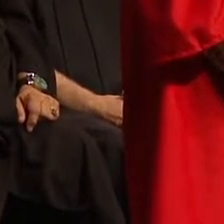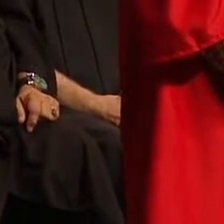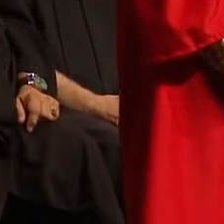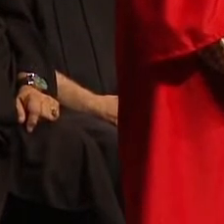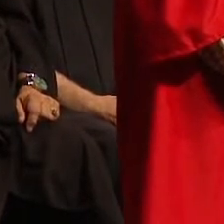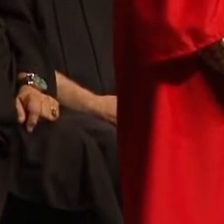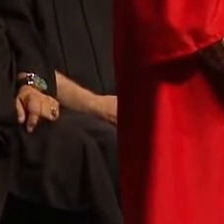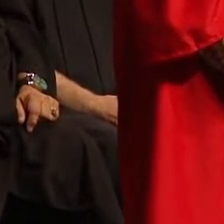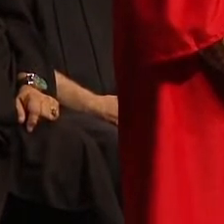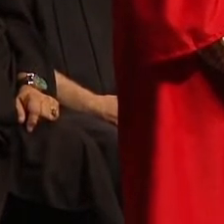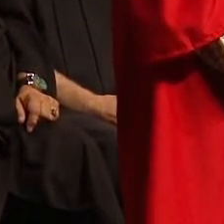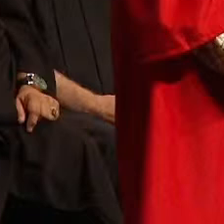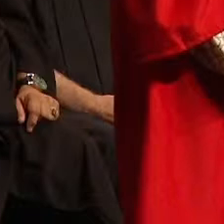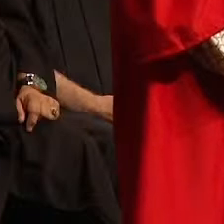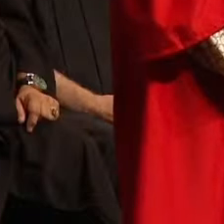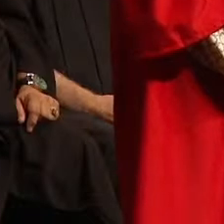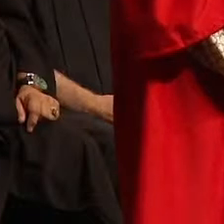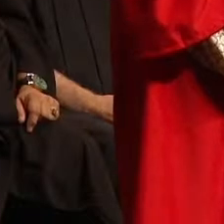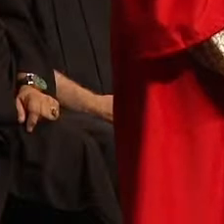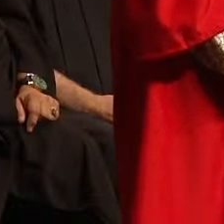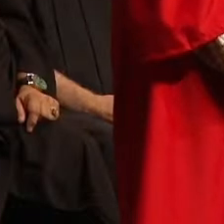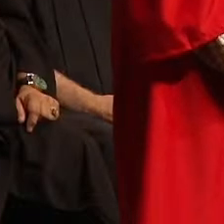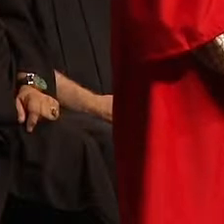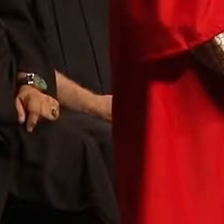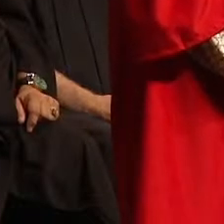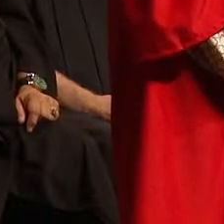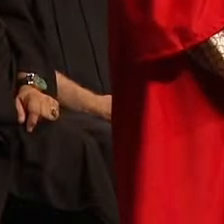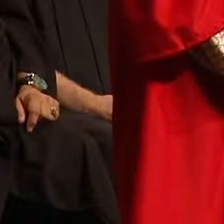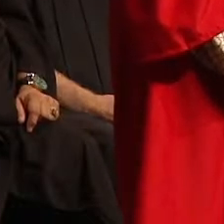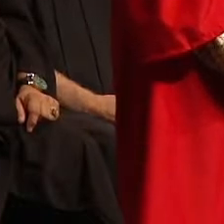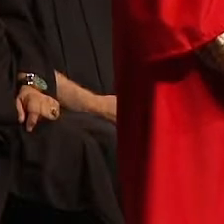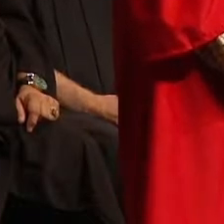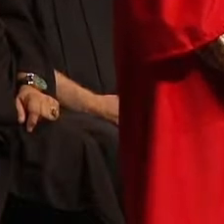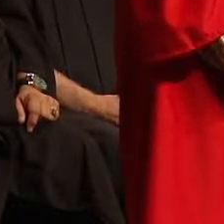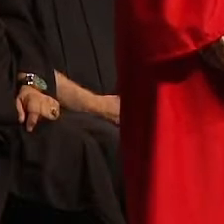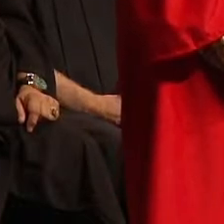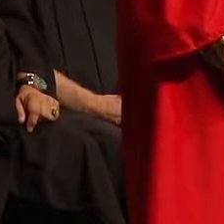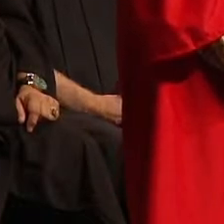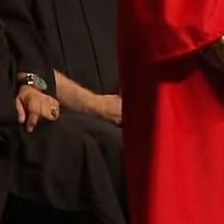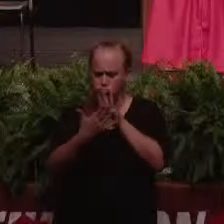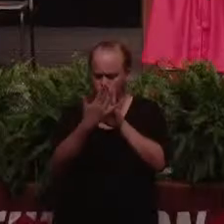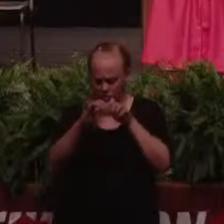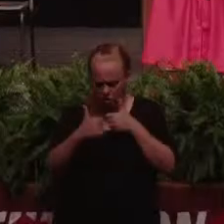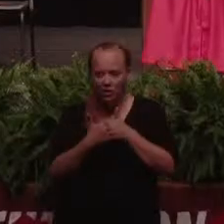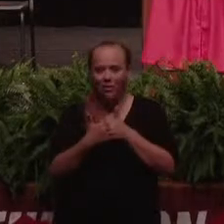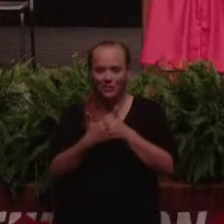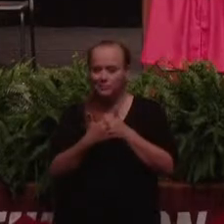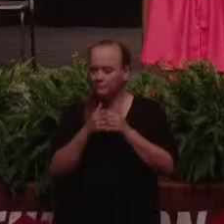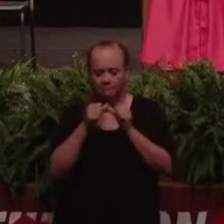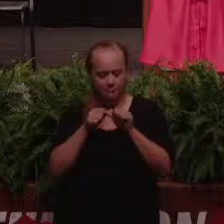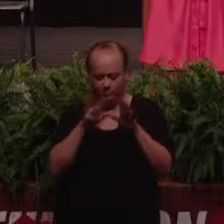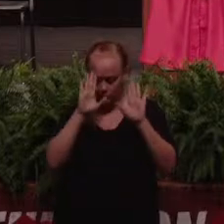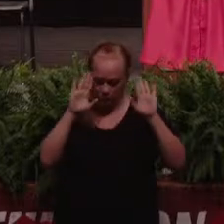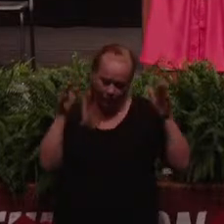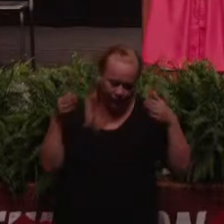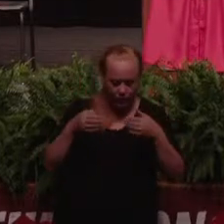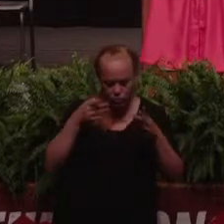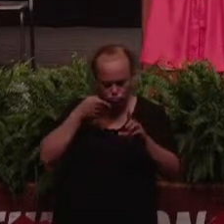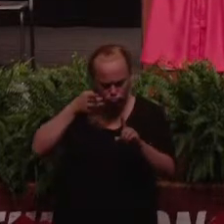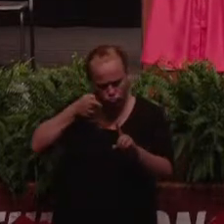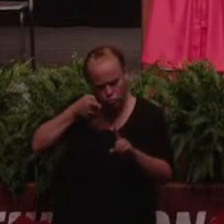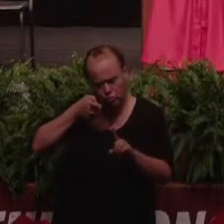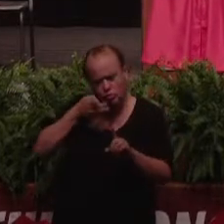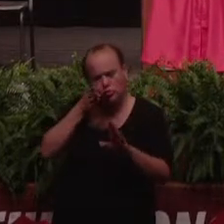and charismatic she truly is. Faced with adversity, Stacy remained focused and made sure